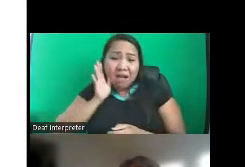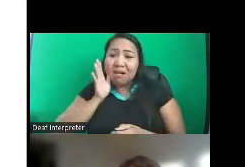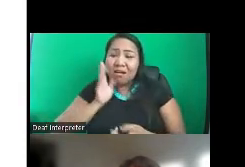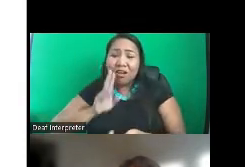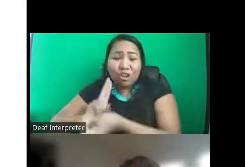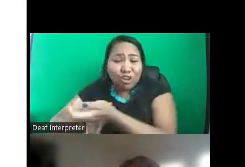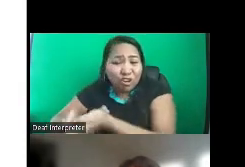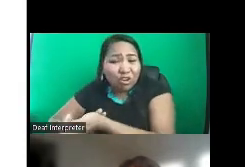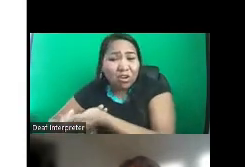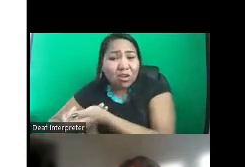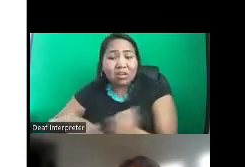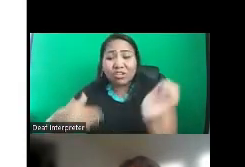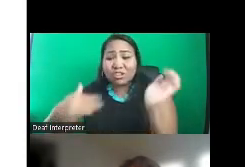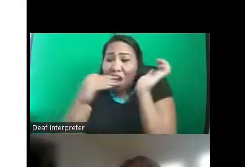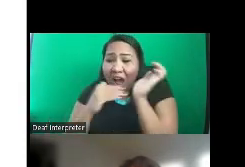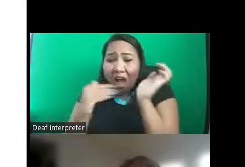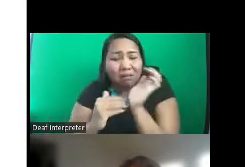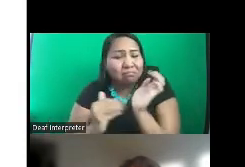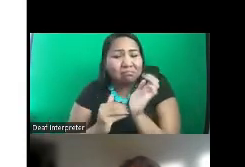my patients,